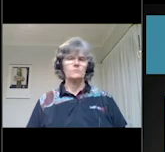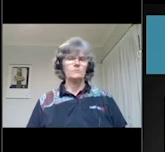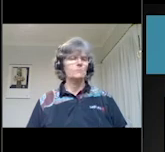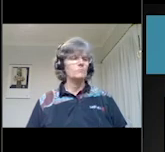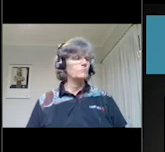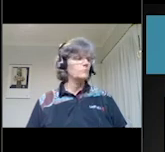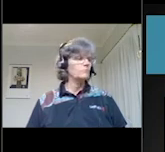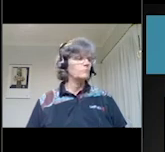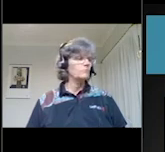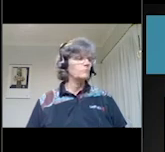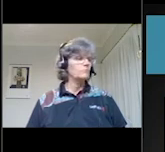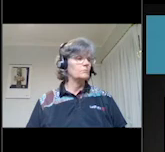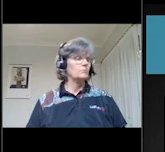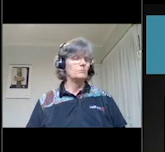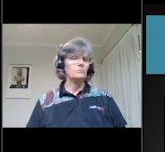when